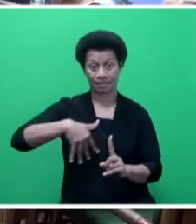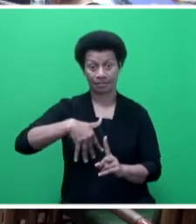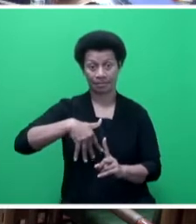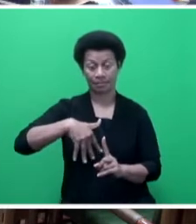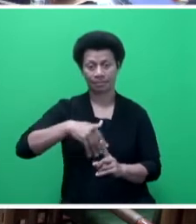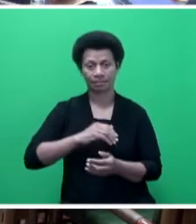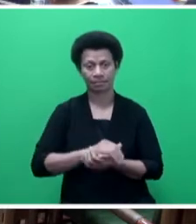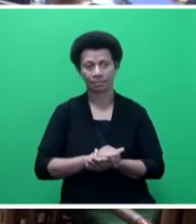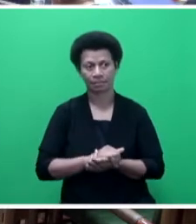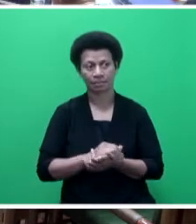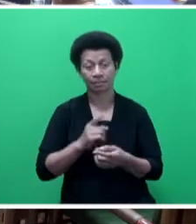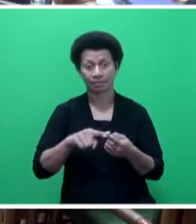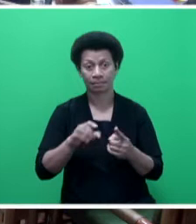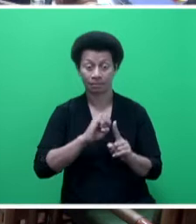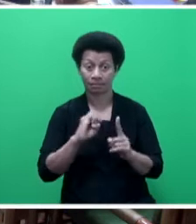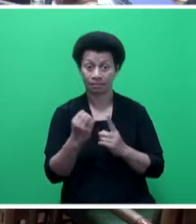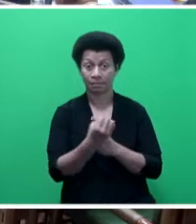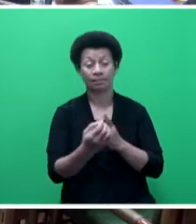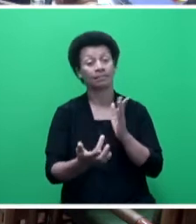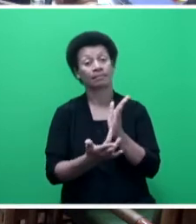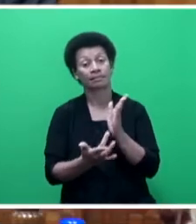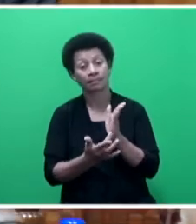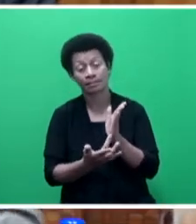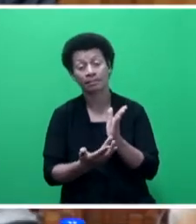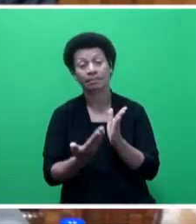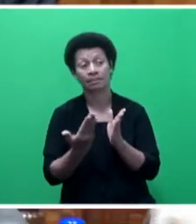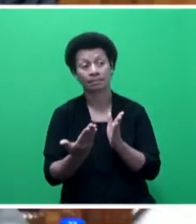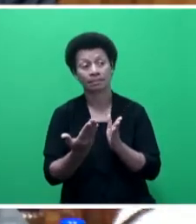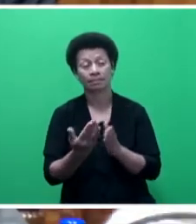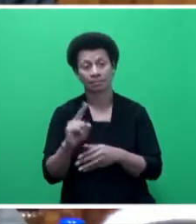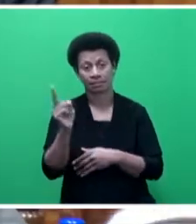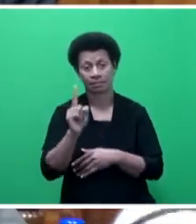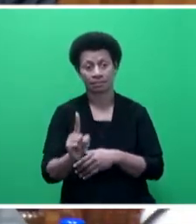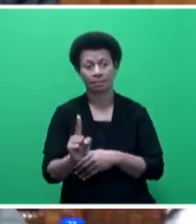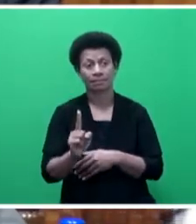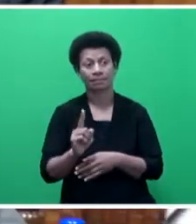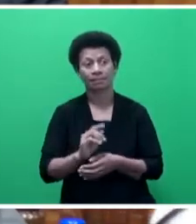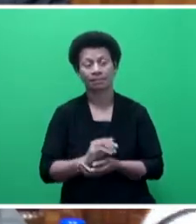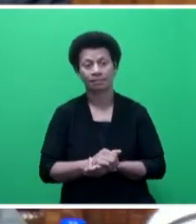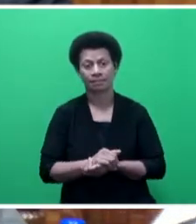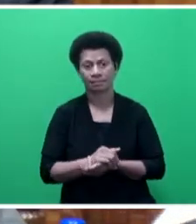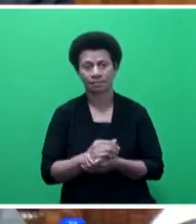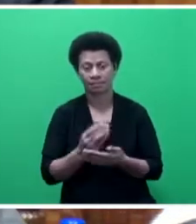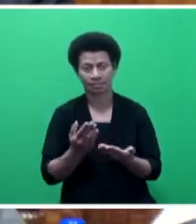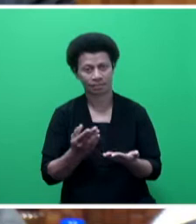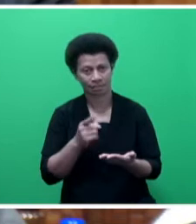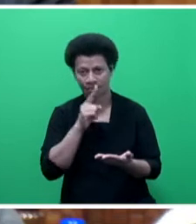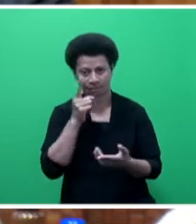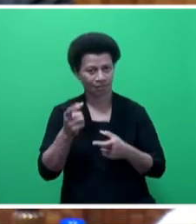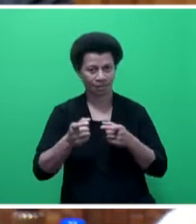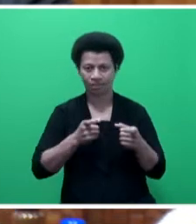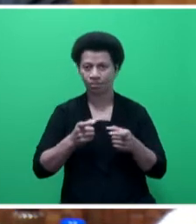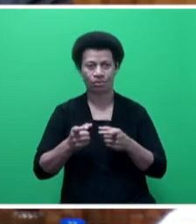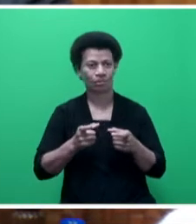the combination of the environmental, technological and political threats that we face today is indeed unprecedented. We know through aspects